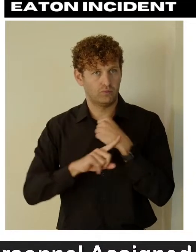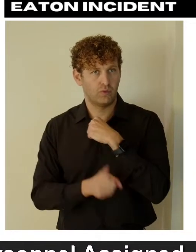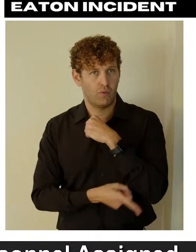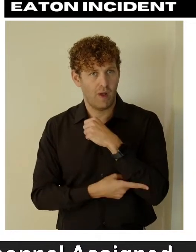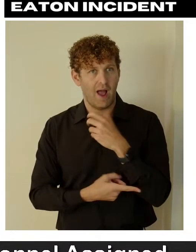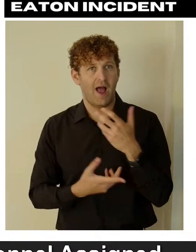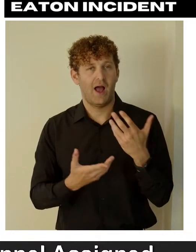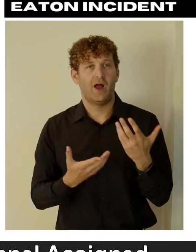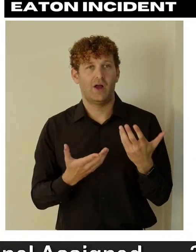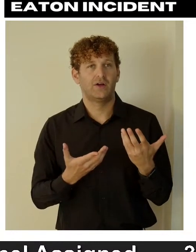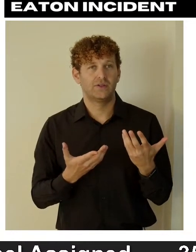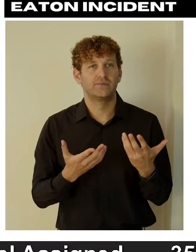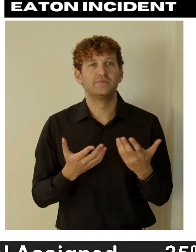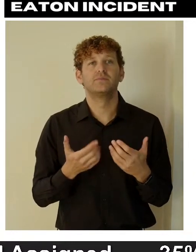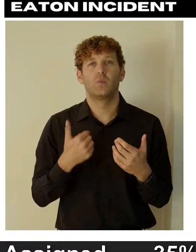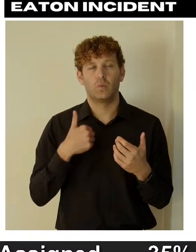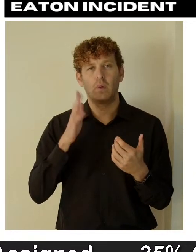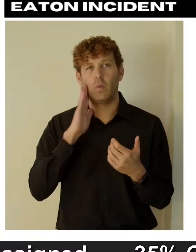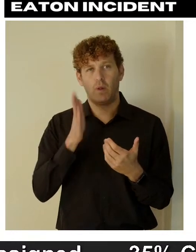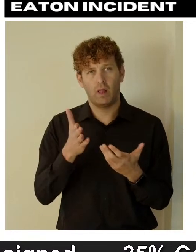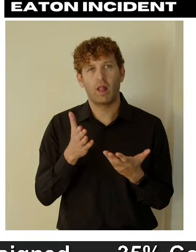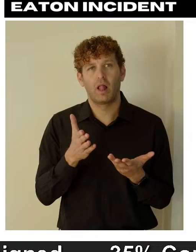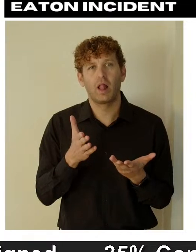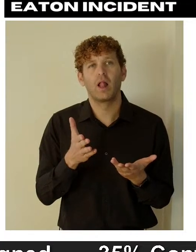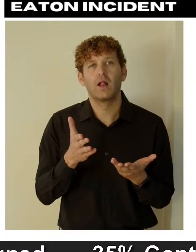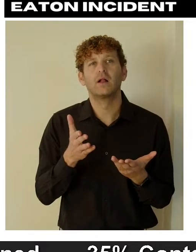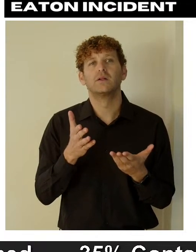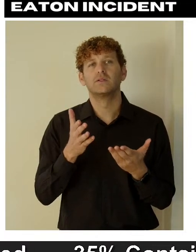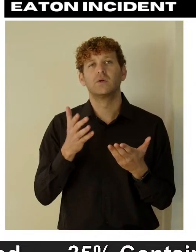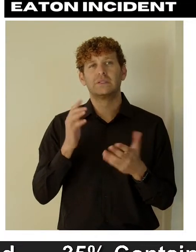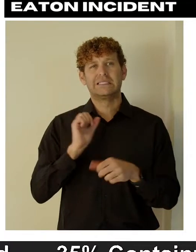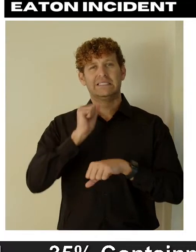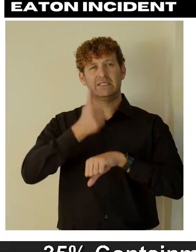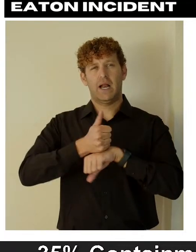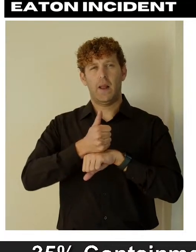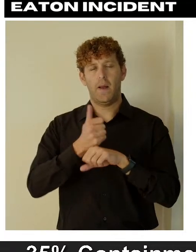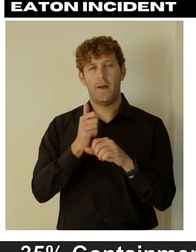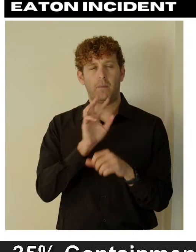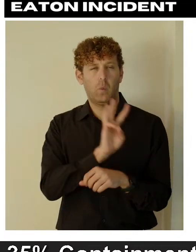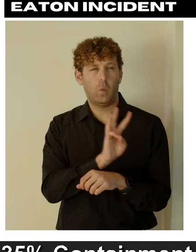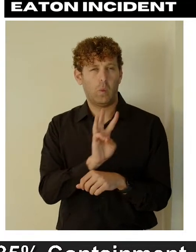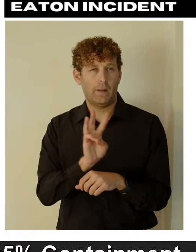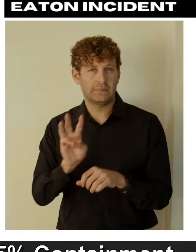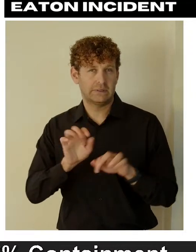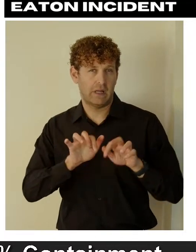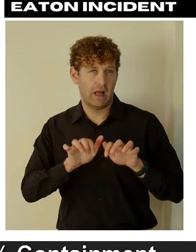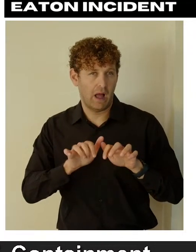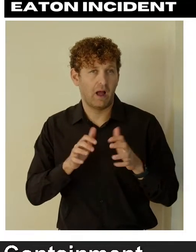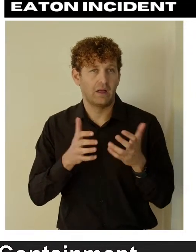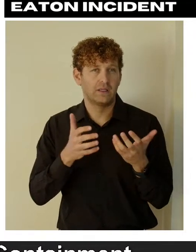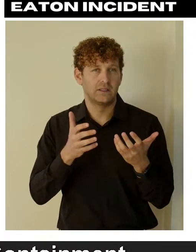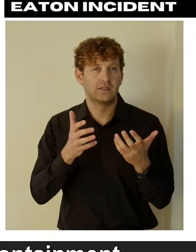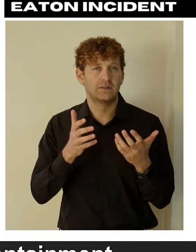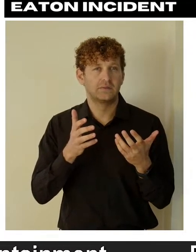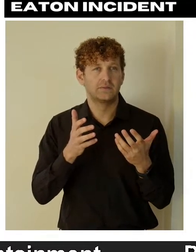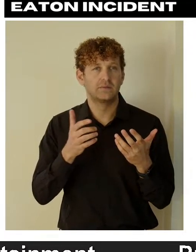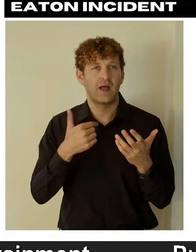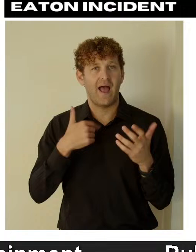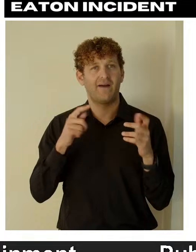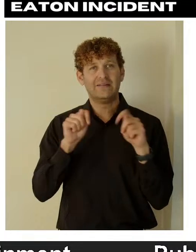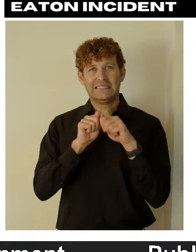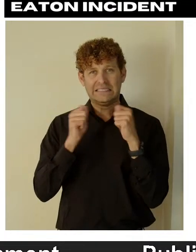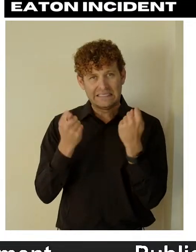going to be populating a website in the next couple of days with some more information on that. We're going to have a team of people that are going to be able to advise you on